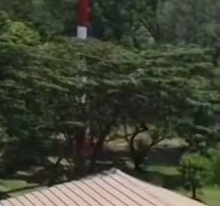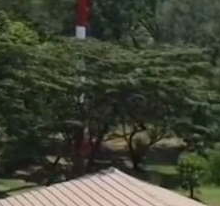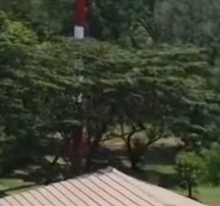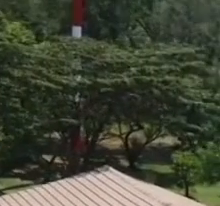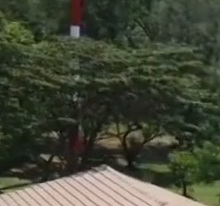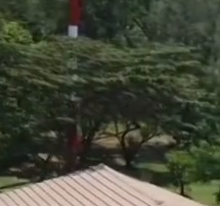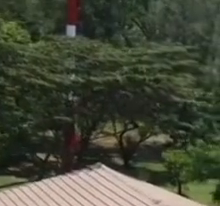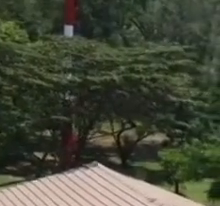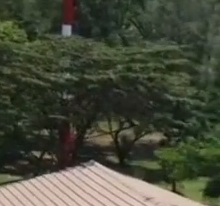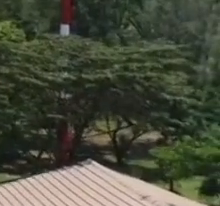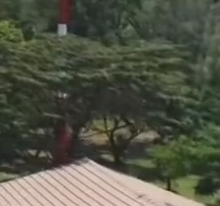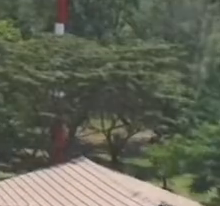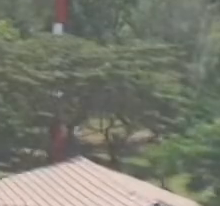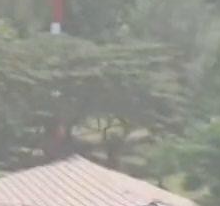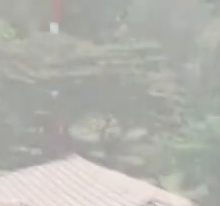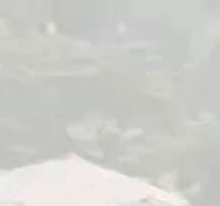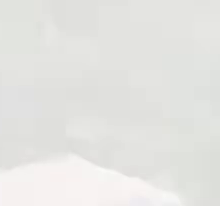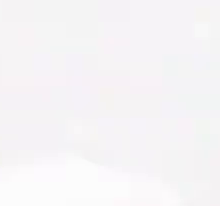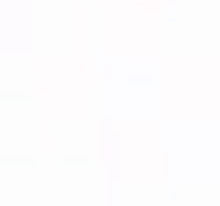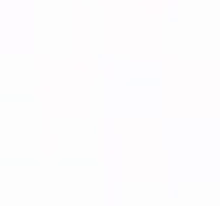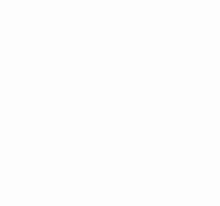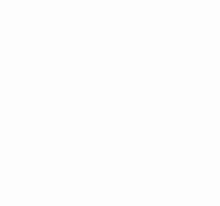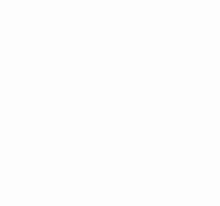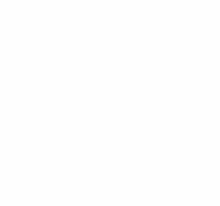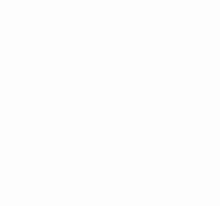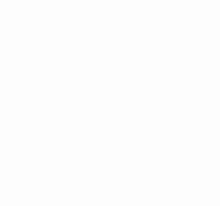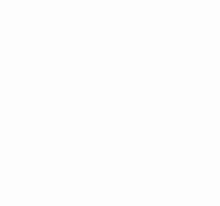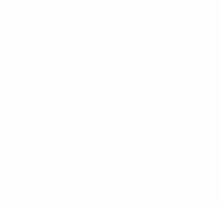Kenyatta University will hold its 55th